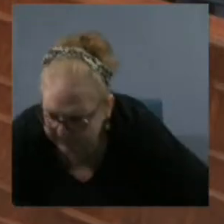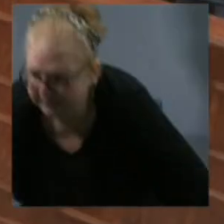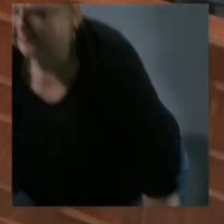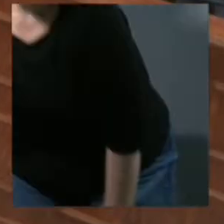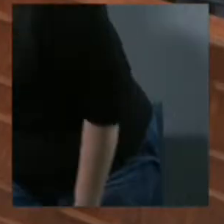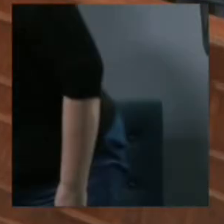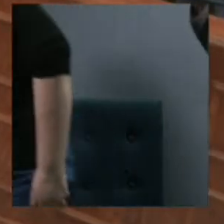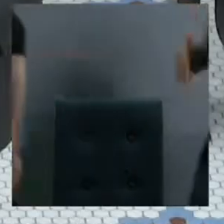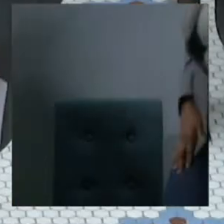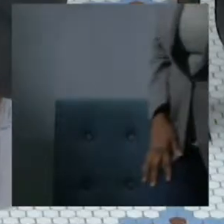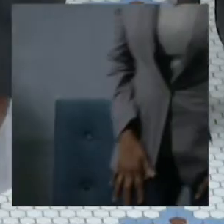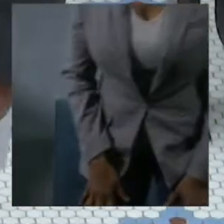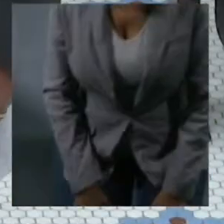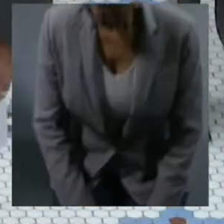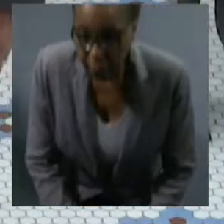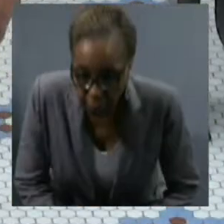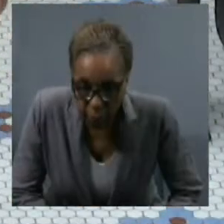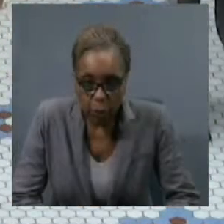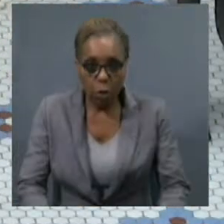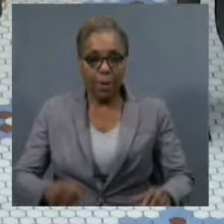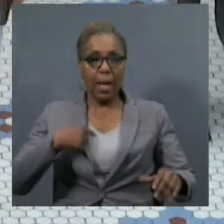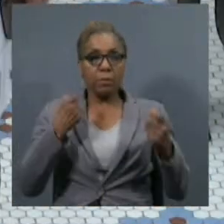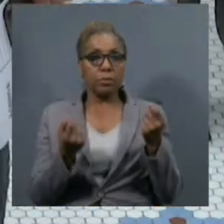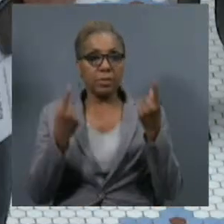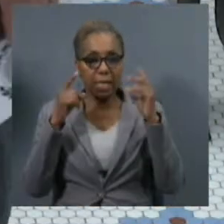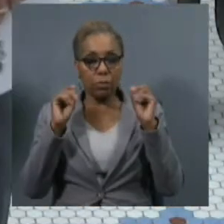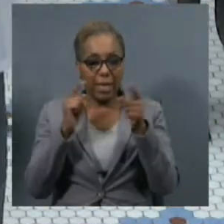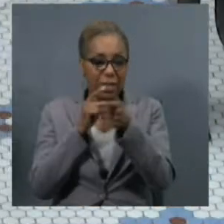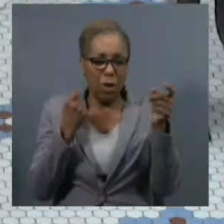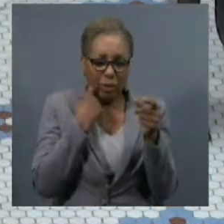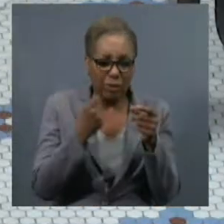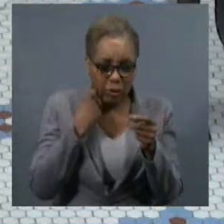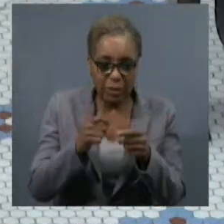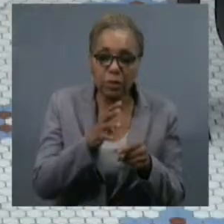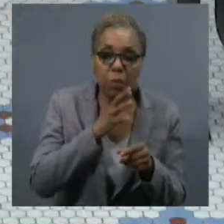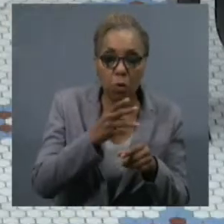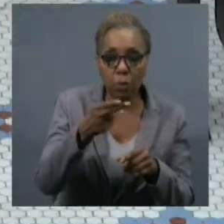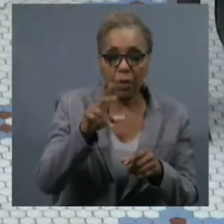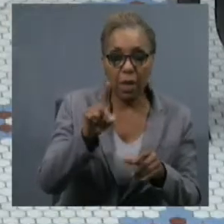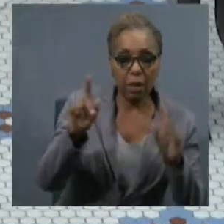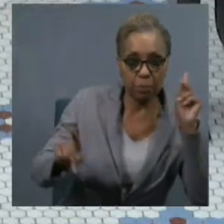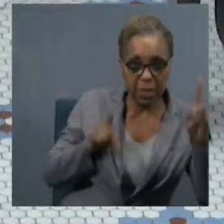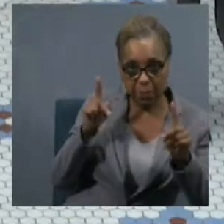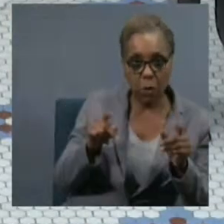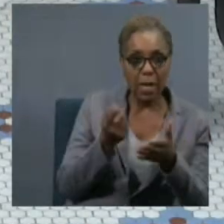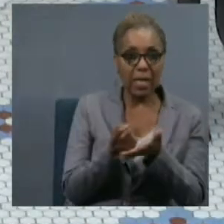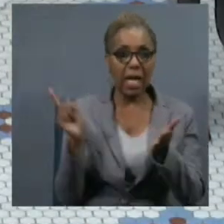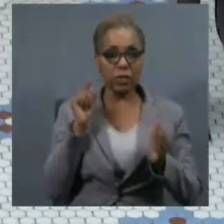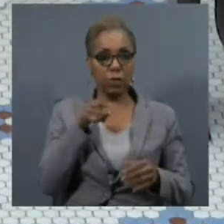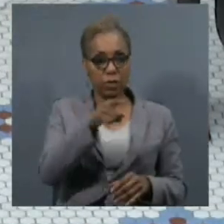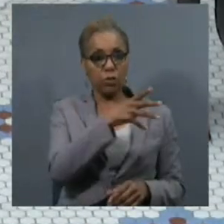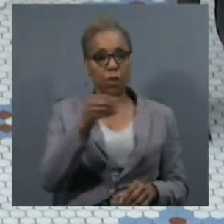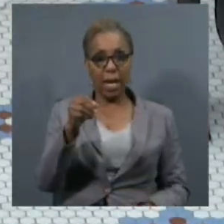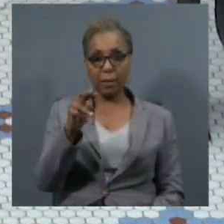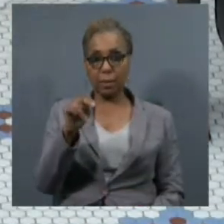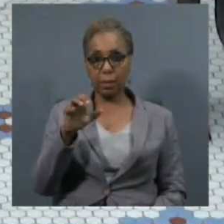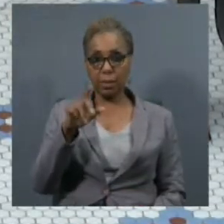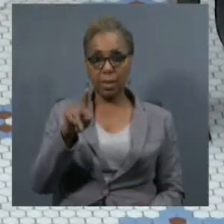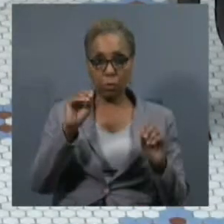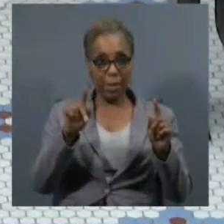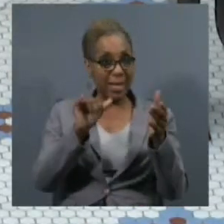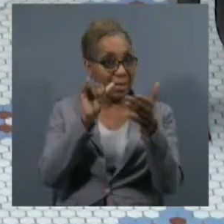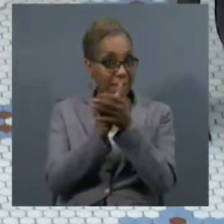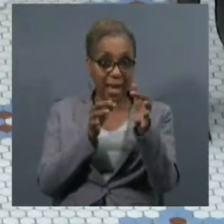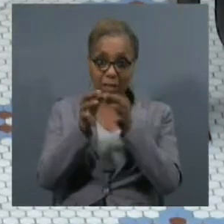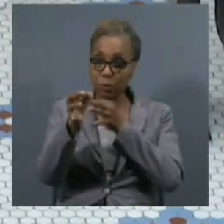I understand that you really just spoke with the HUD people last week, you and Nick, and so that interpretation is not